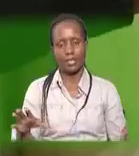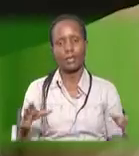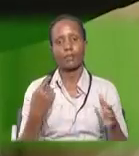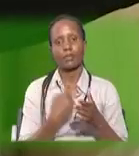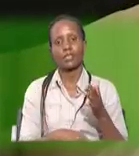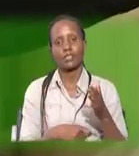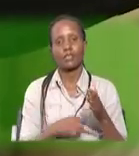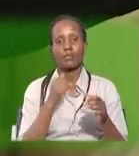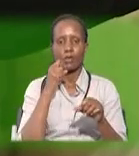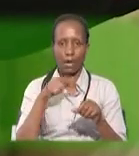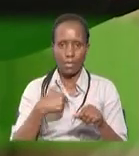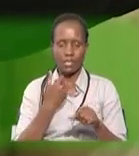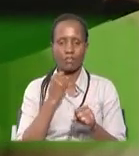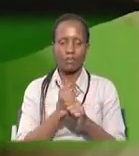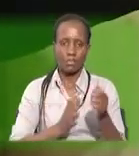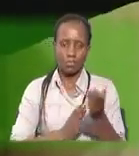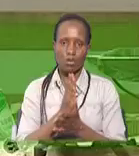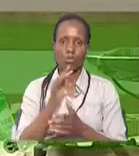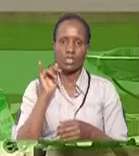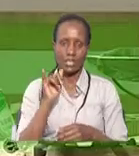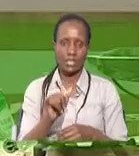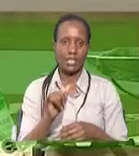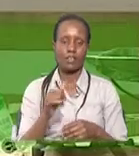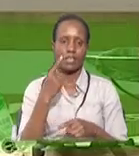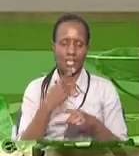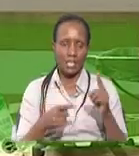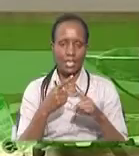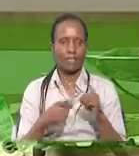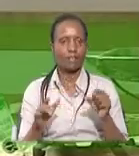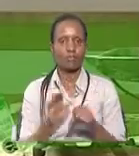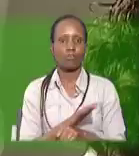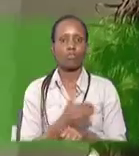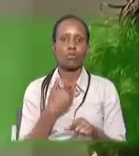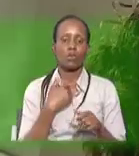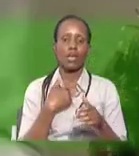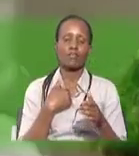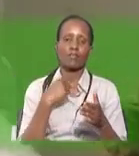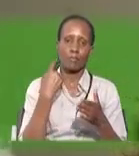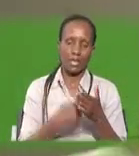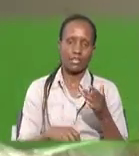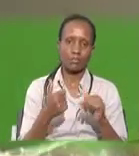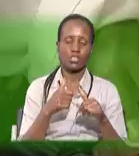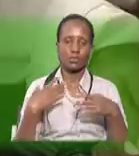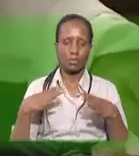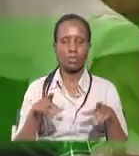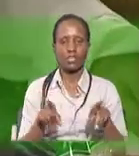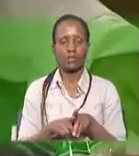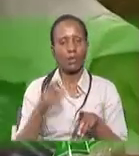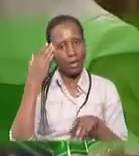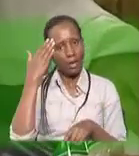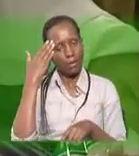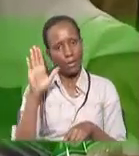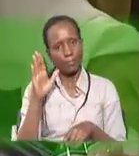So we make sure that we are in the market the whole year. We make sure that there is a price which is actually even known by the